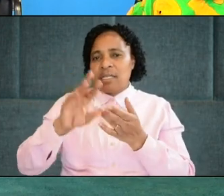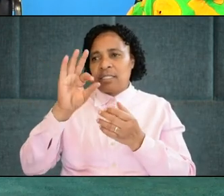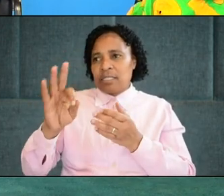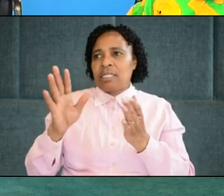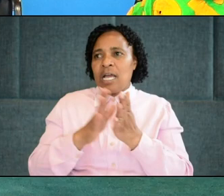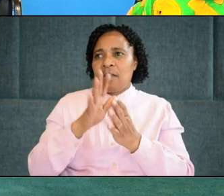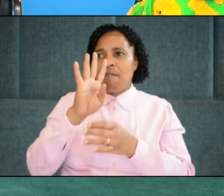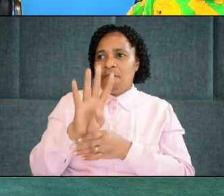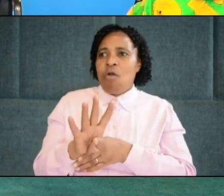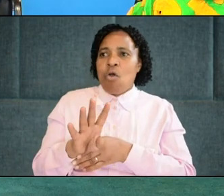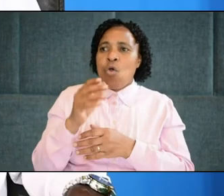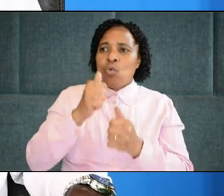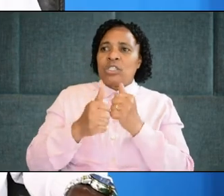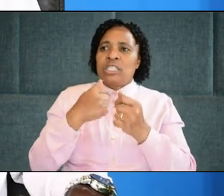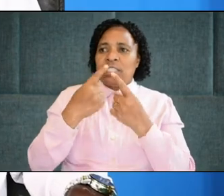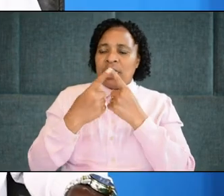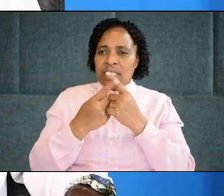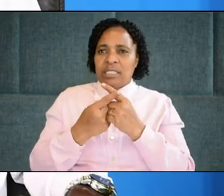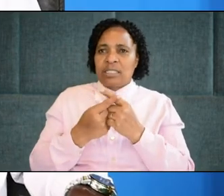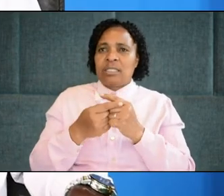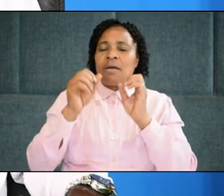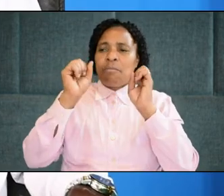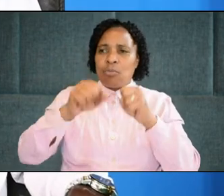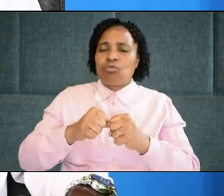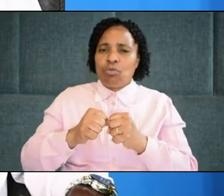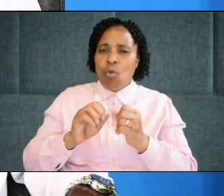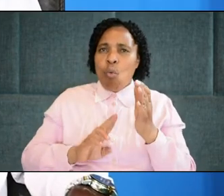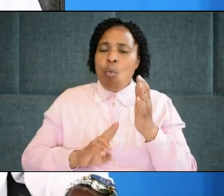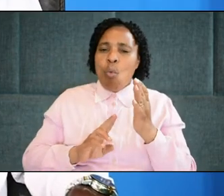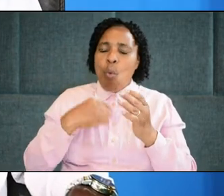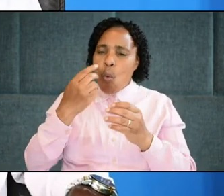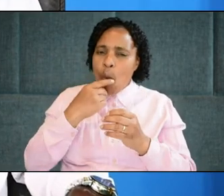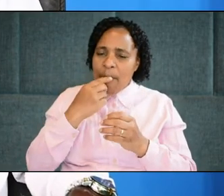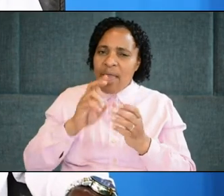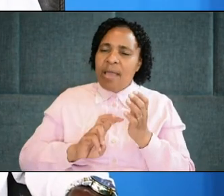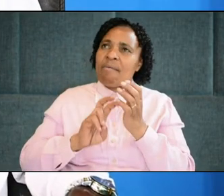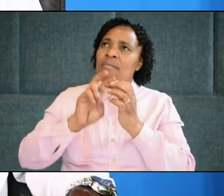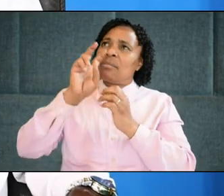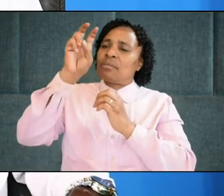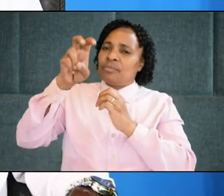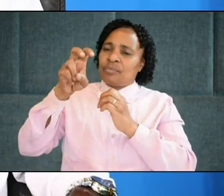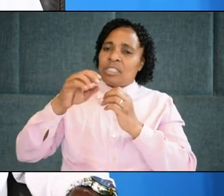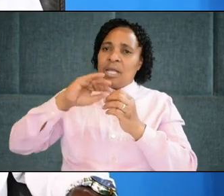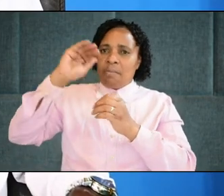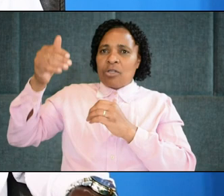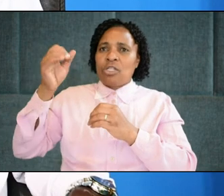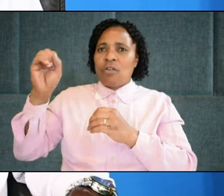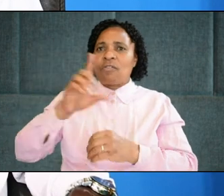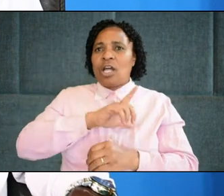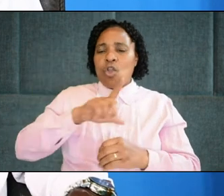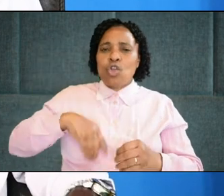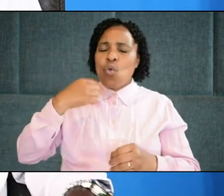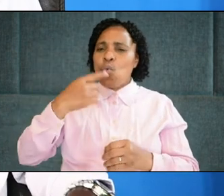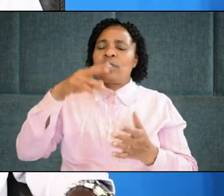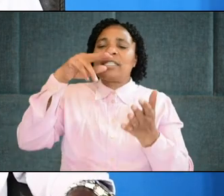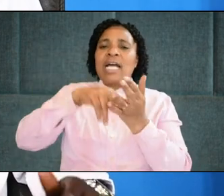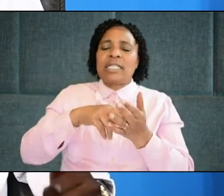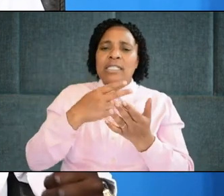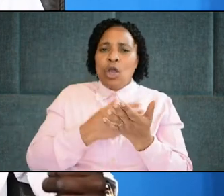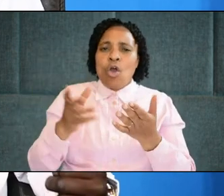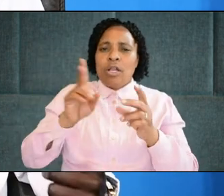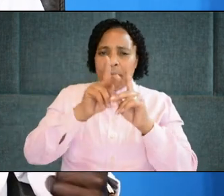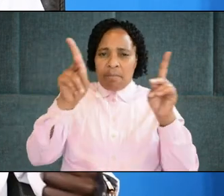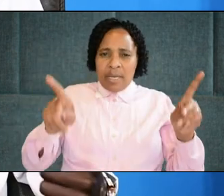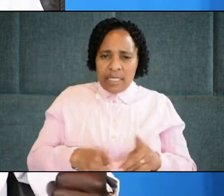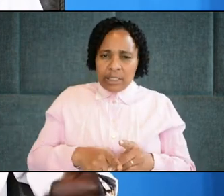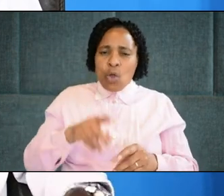4, which says, "Who may ascend the mountain of the Lord? Who may stand in his holy place? The one